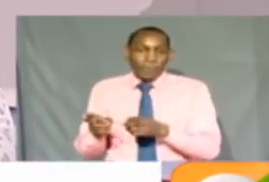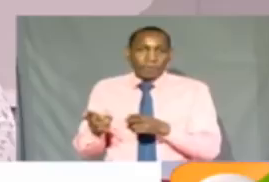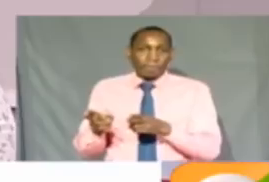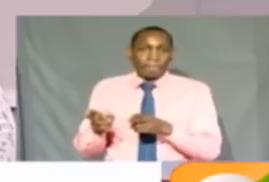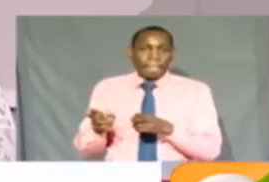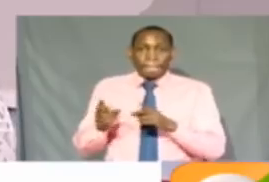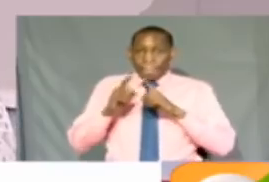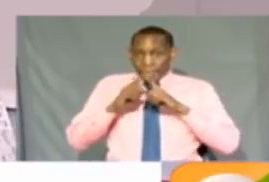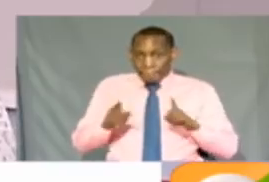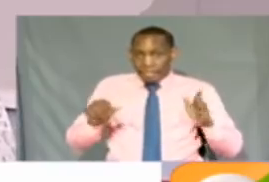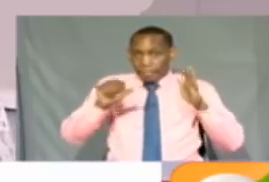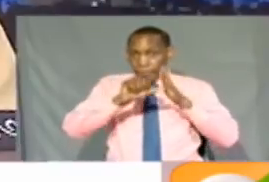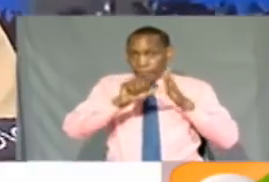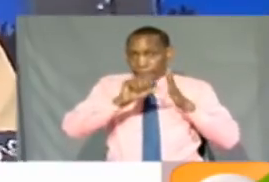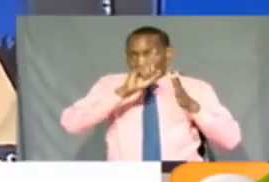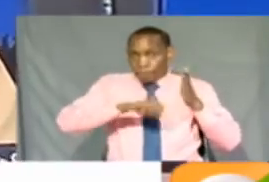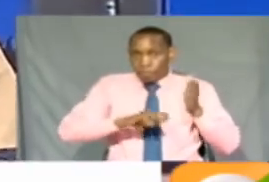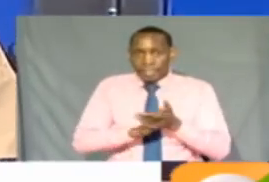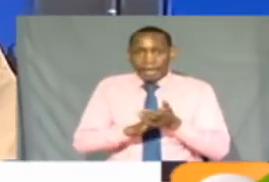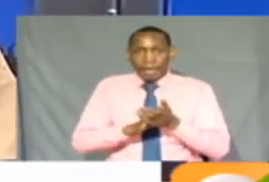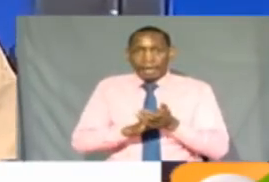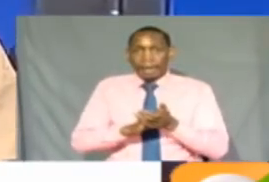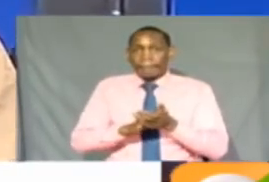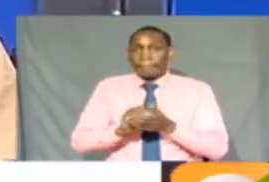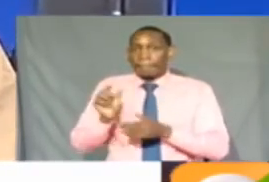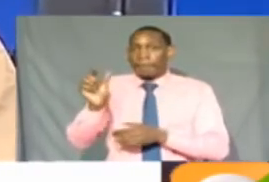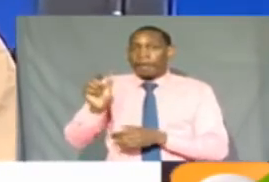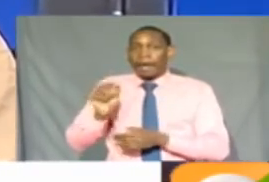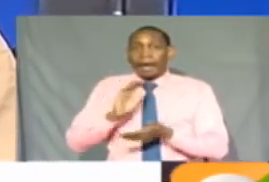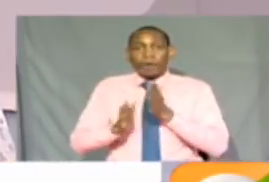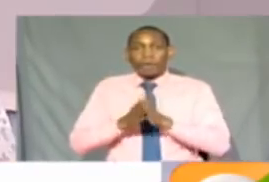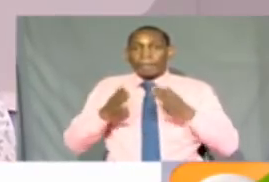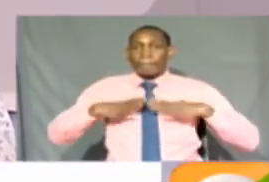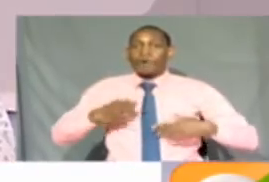notice it. But the problem is, nobody wants to change that. That's the biggest